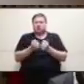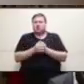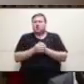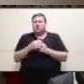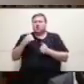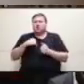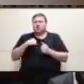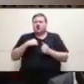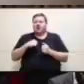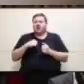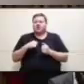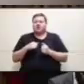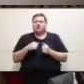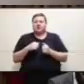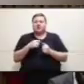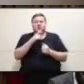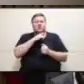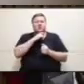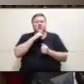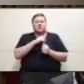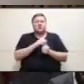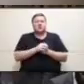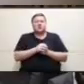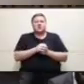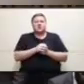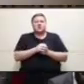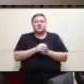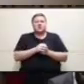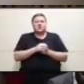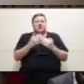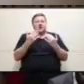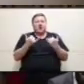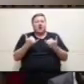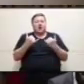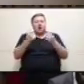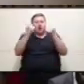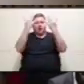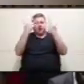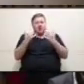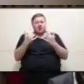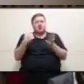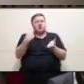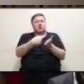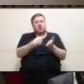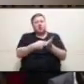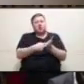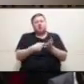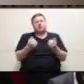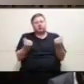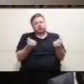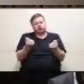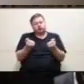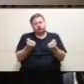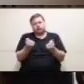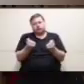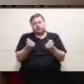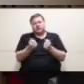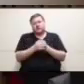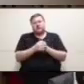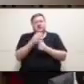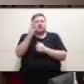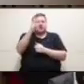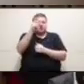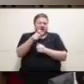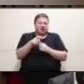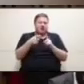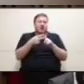moment, but we have made a provision in our current budget for the procurement of the vehicle of the speaker and also